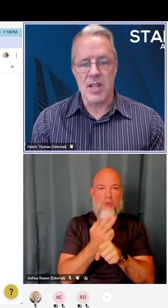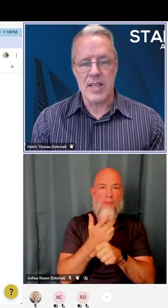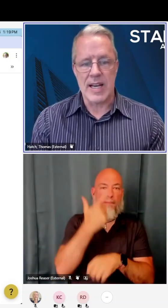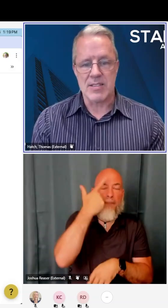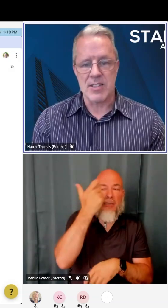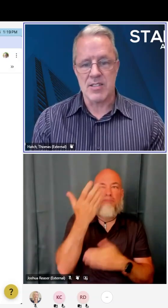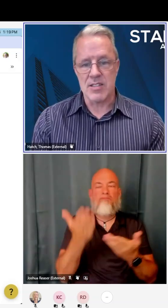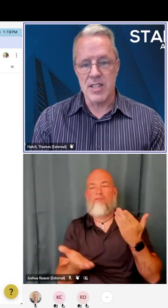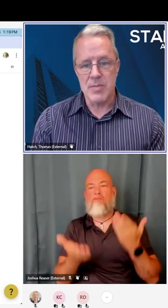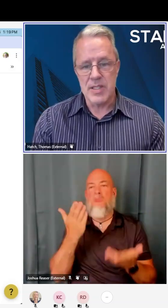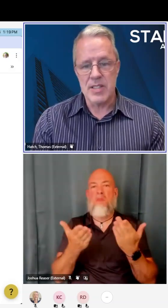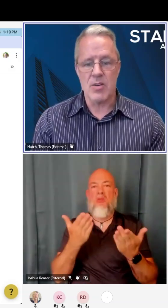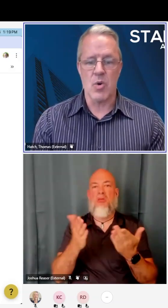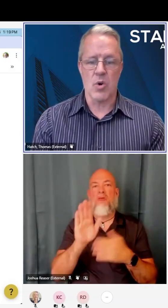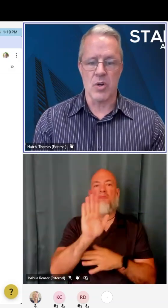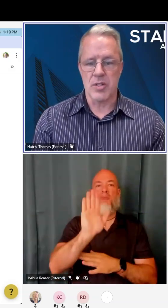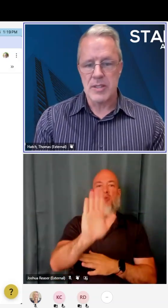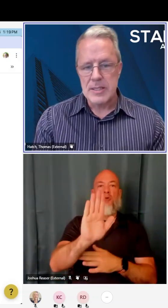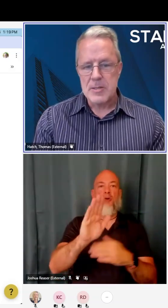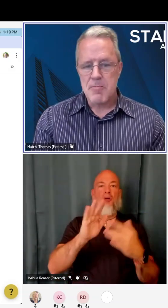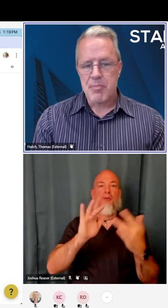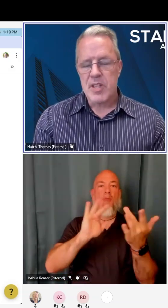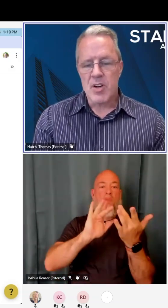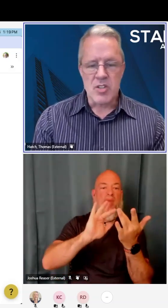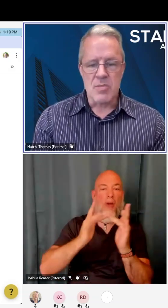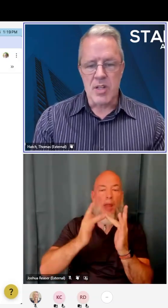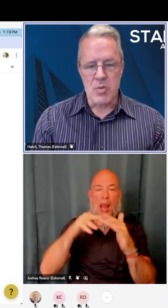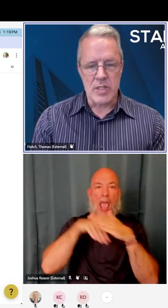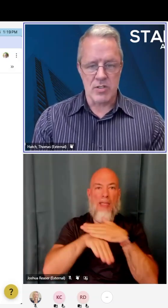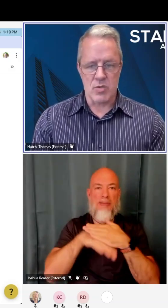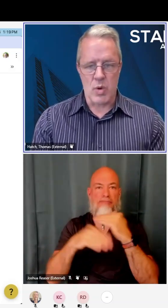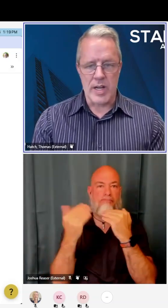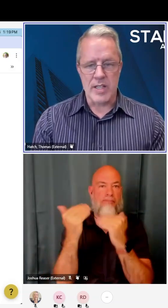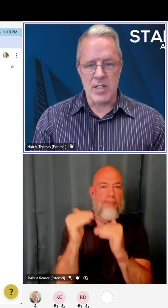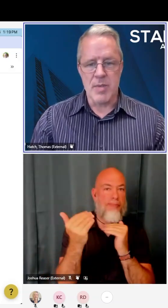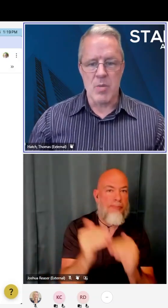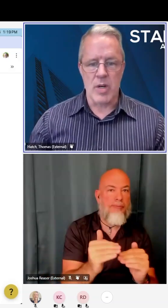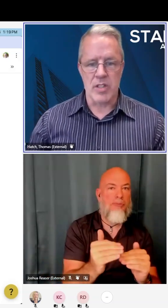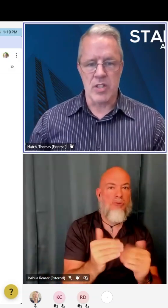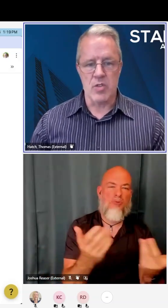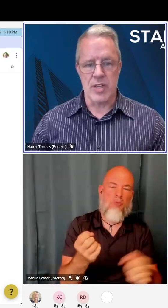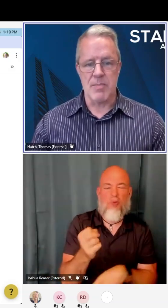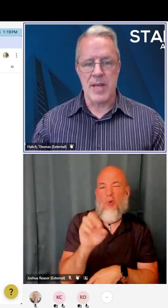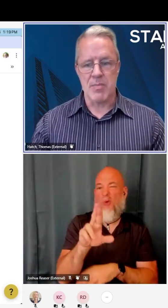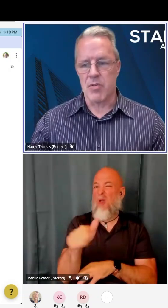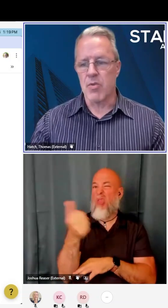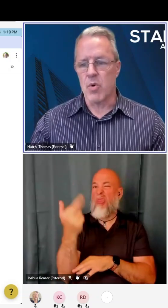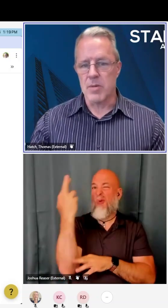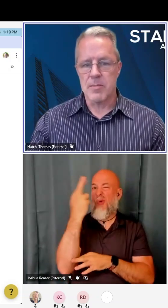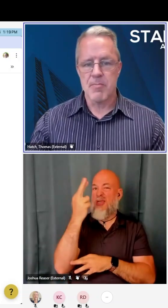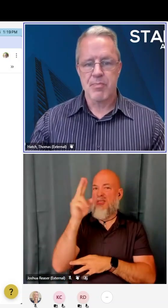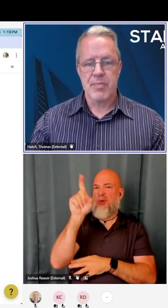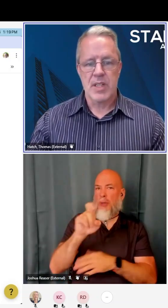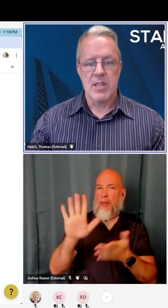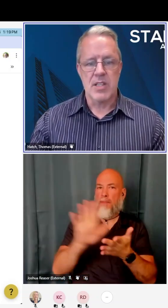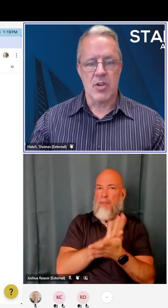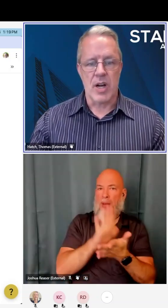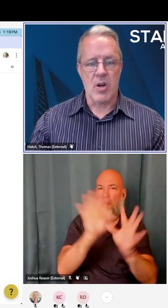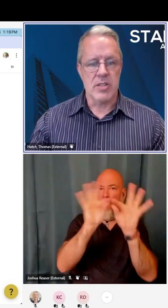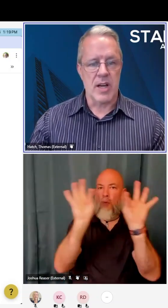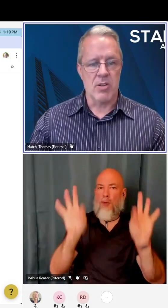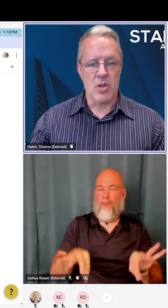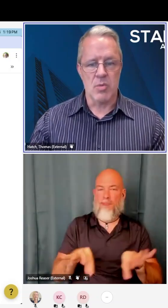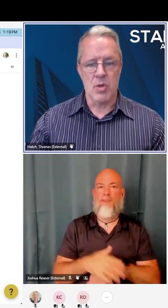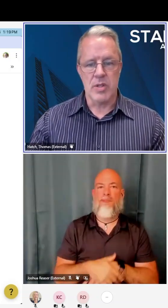your online access is limited, or there are some other reasons why you may want to use a paper form. These